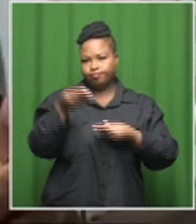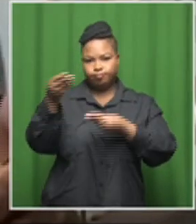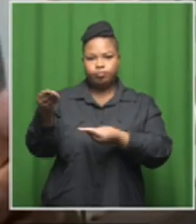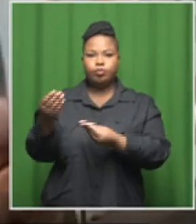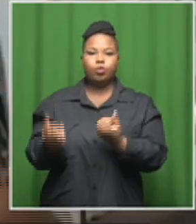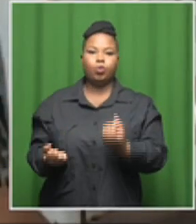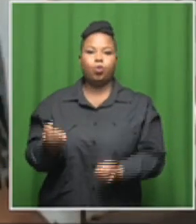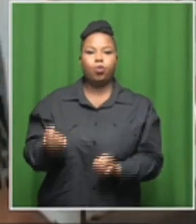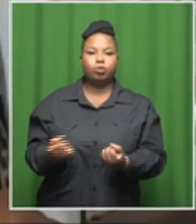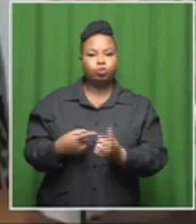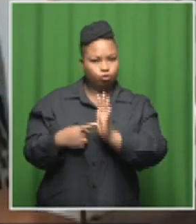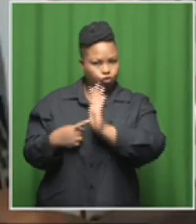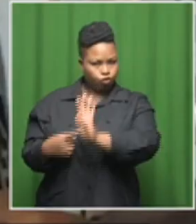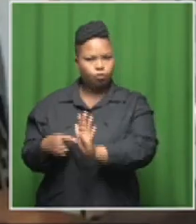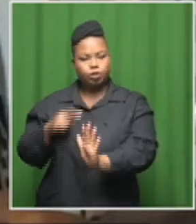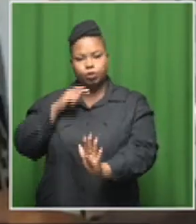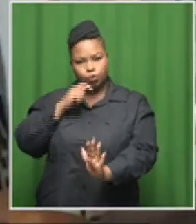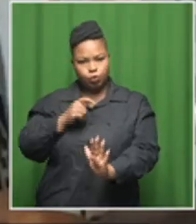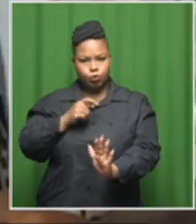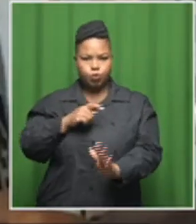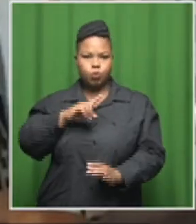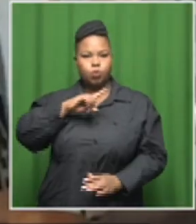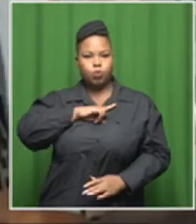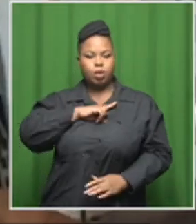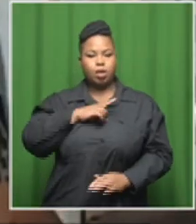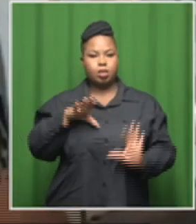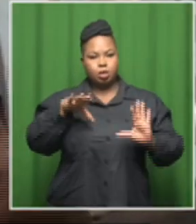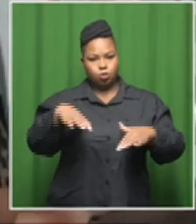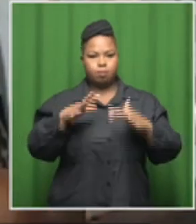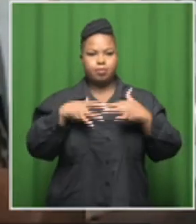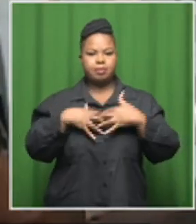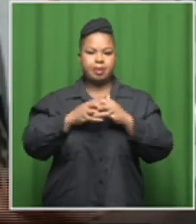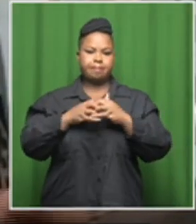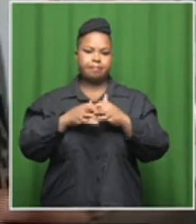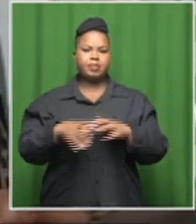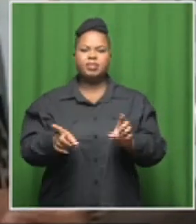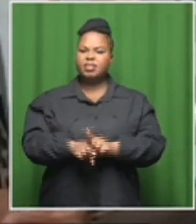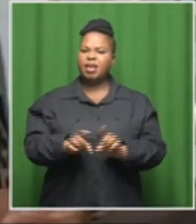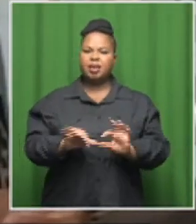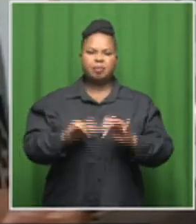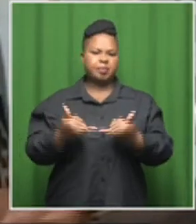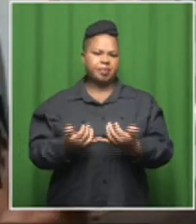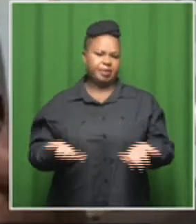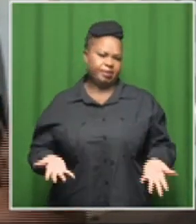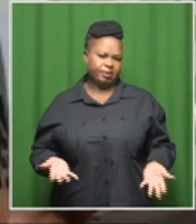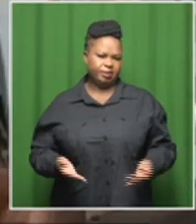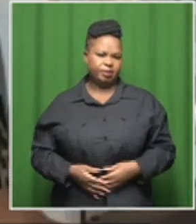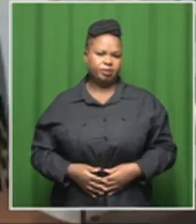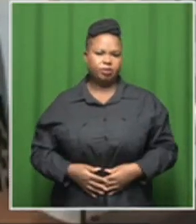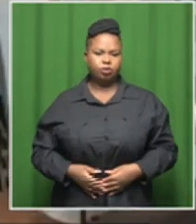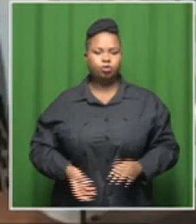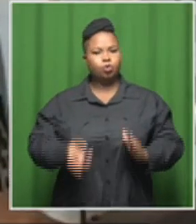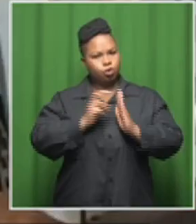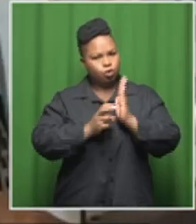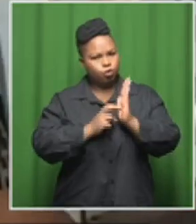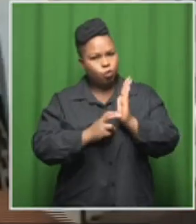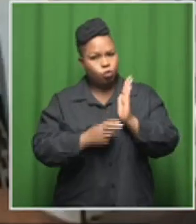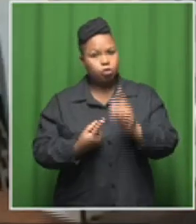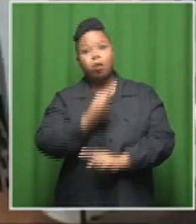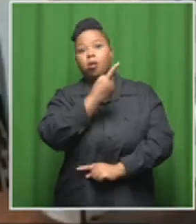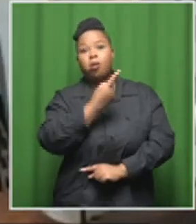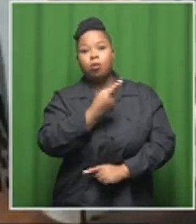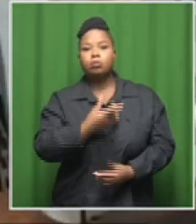court that this was the aim of the group, just like any other company. You break the rules of the company, you